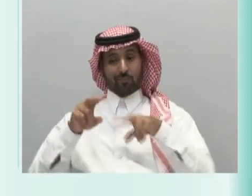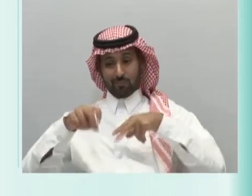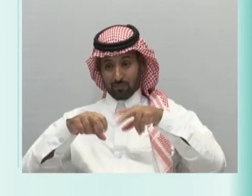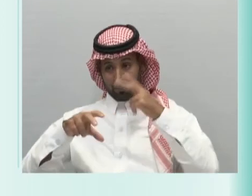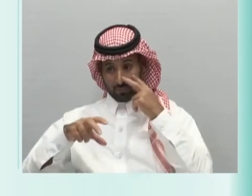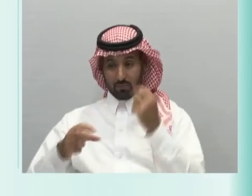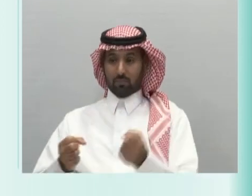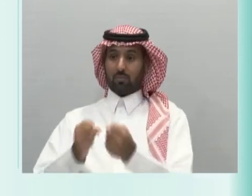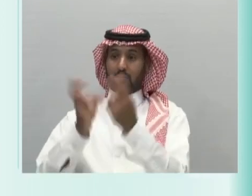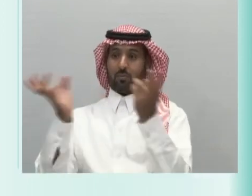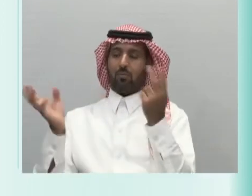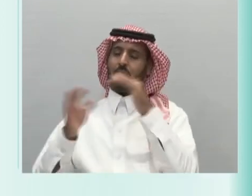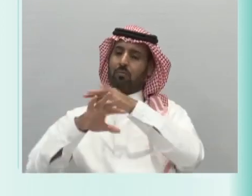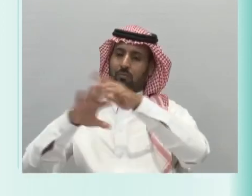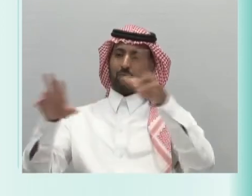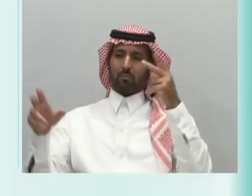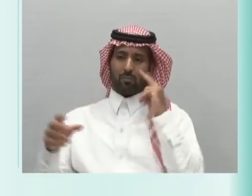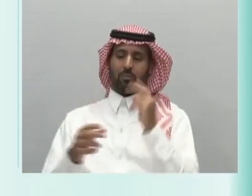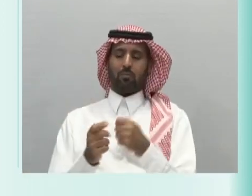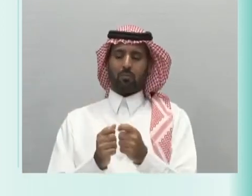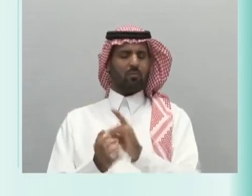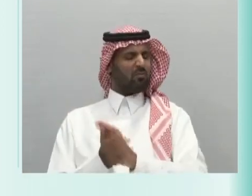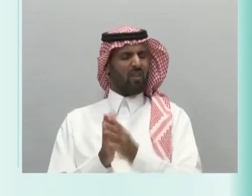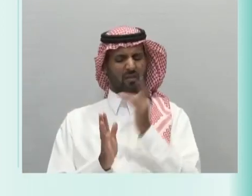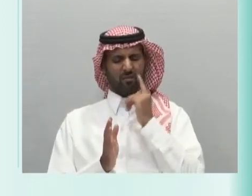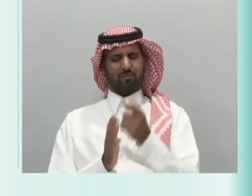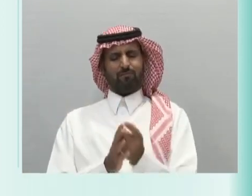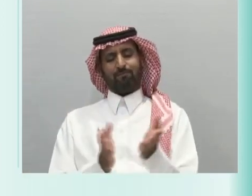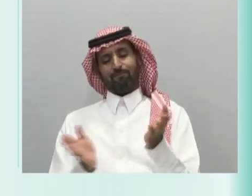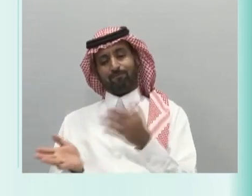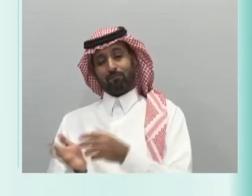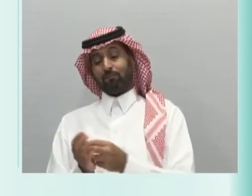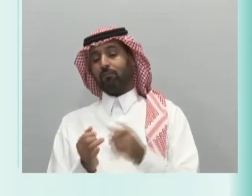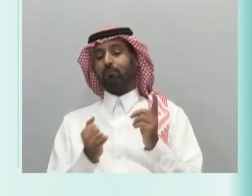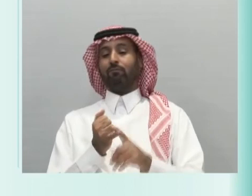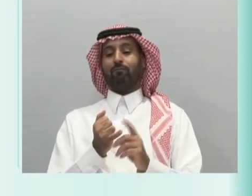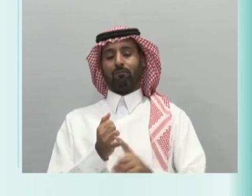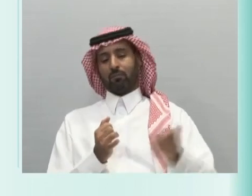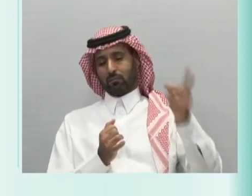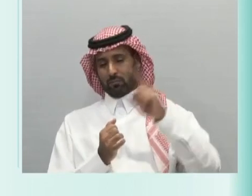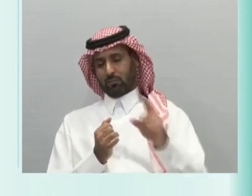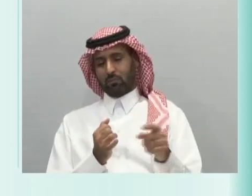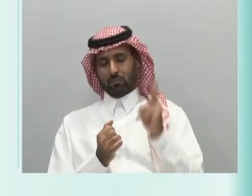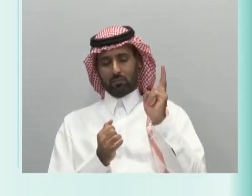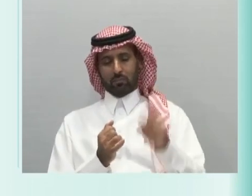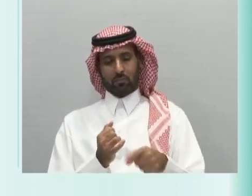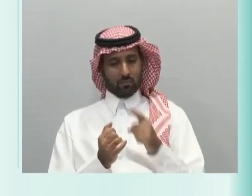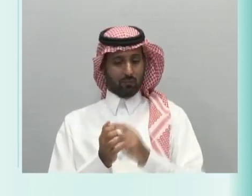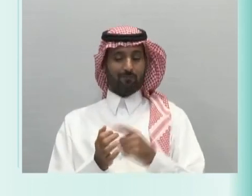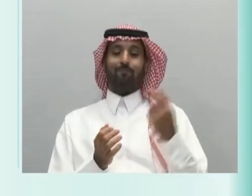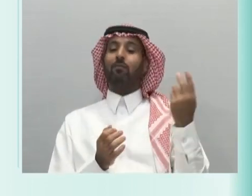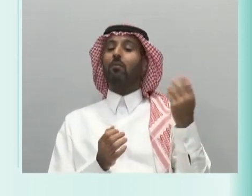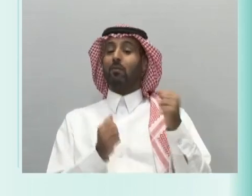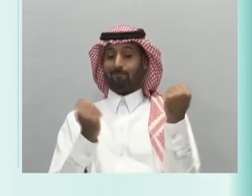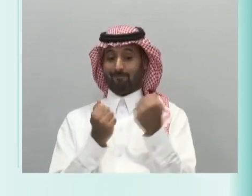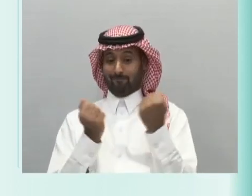want to see the nature, you don't need to pay money for that. Okay, the last question of today is exercise B on the